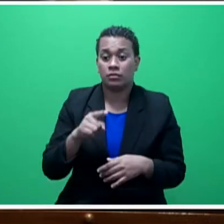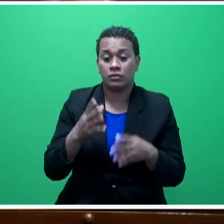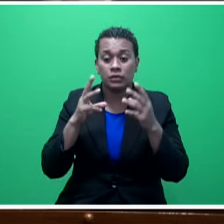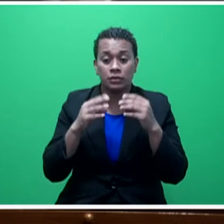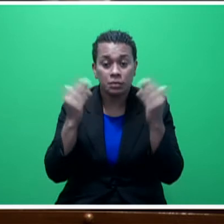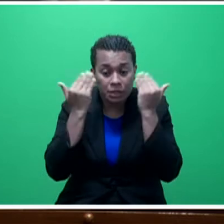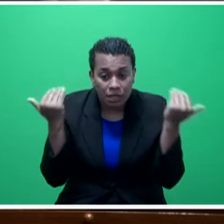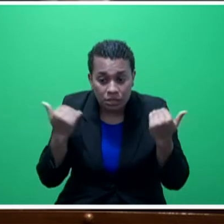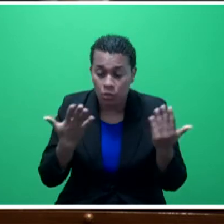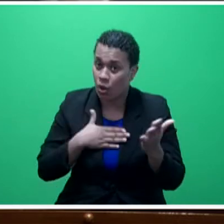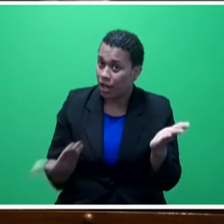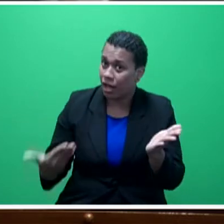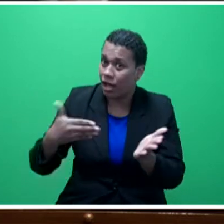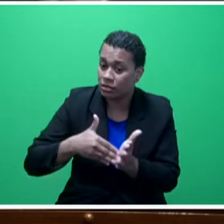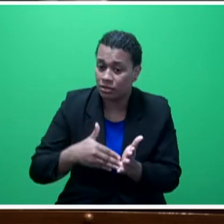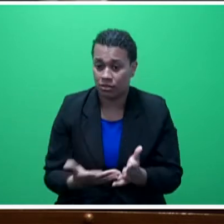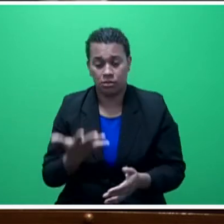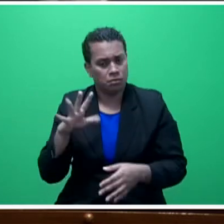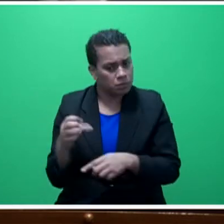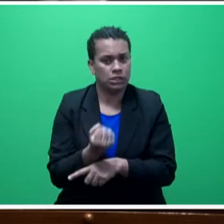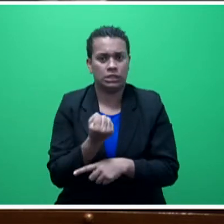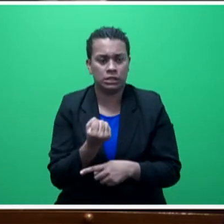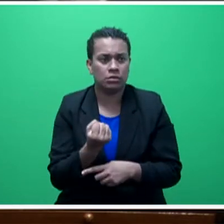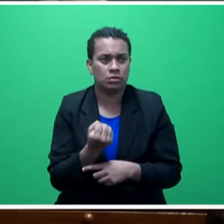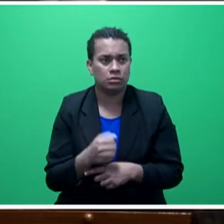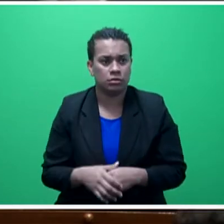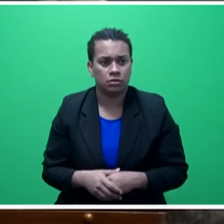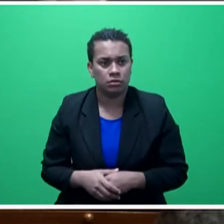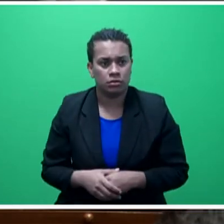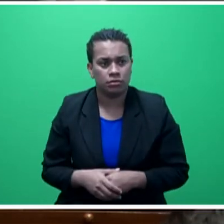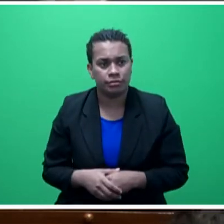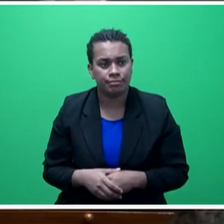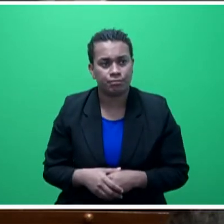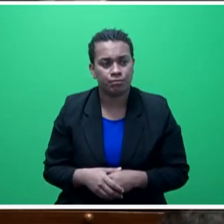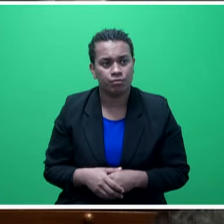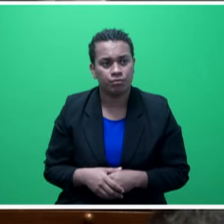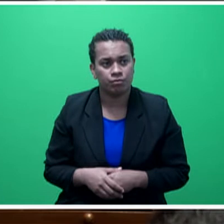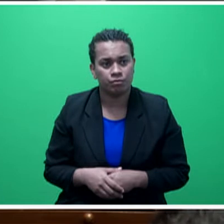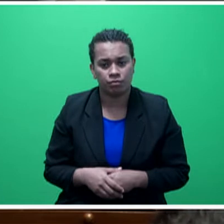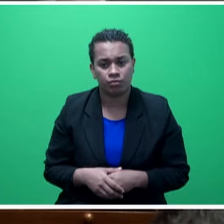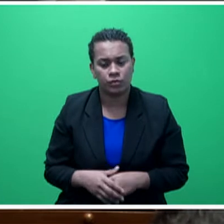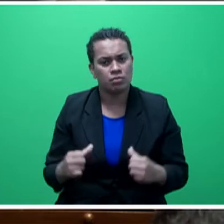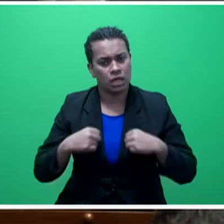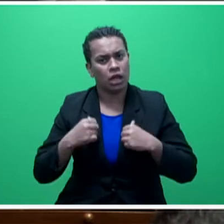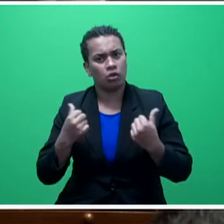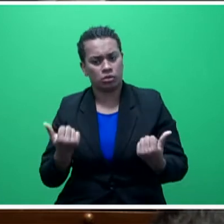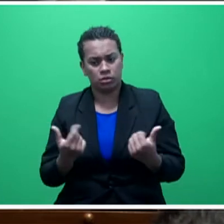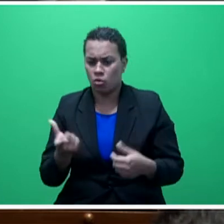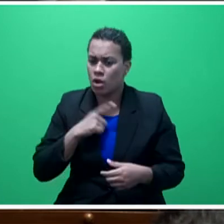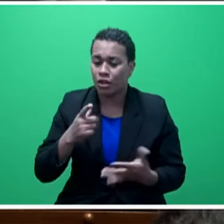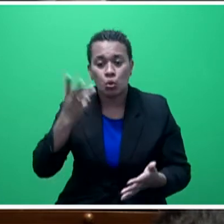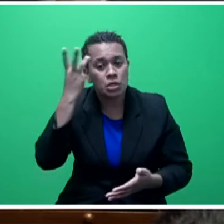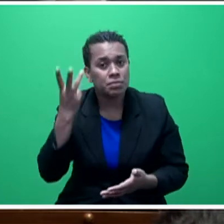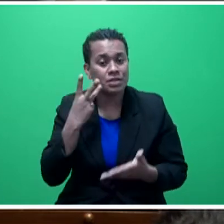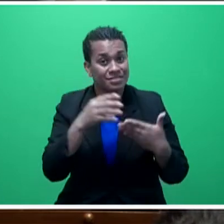I add that we must immensely be proud that a woman is leading our